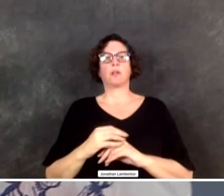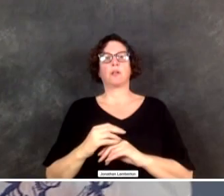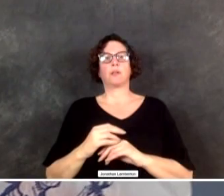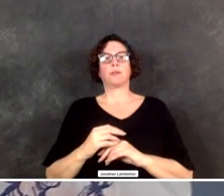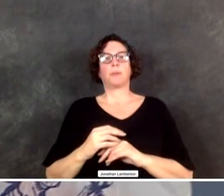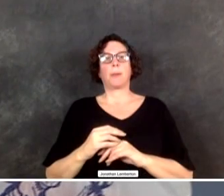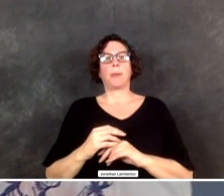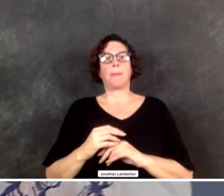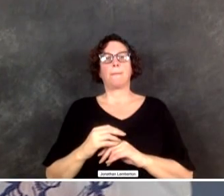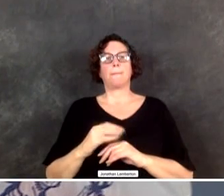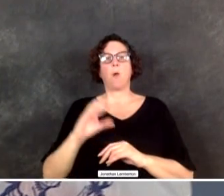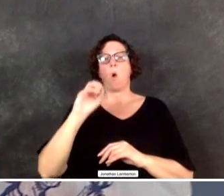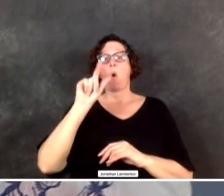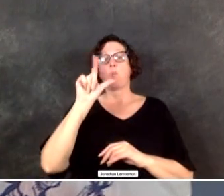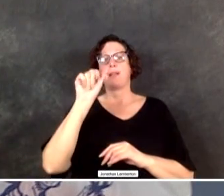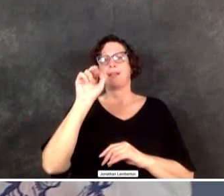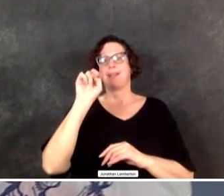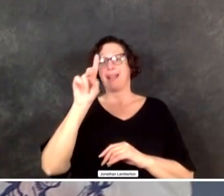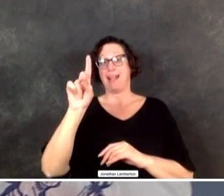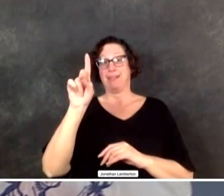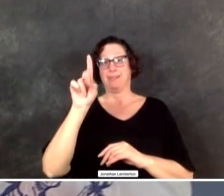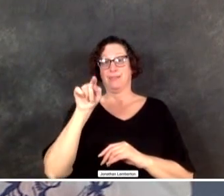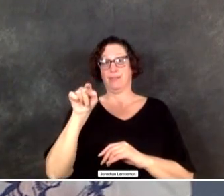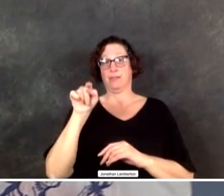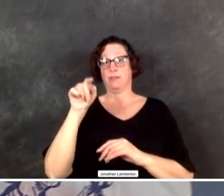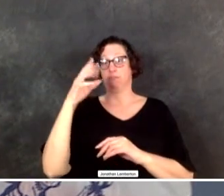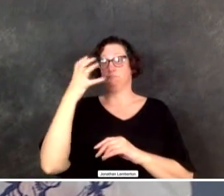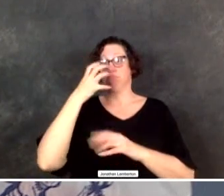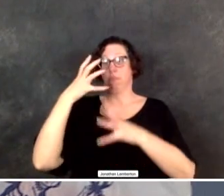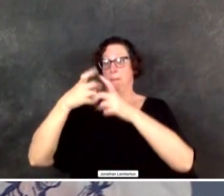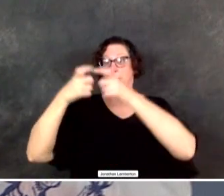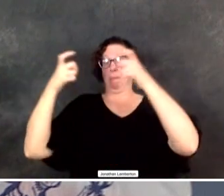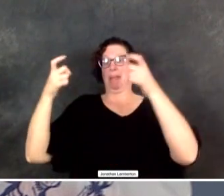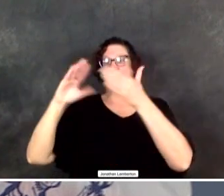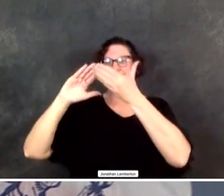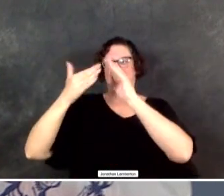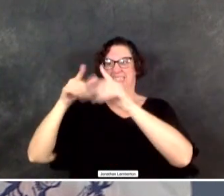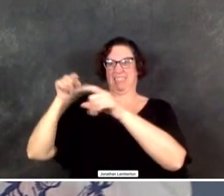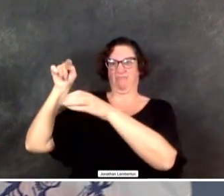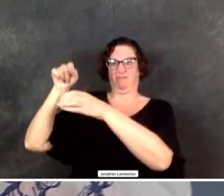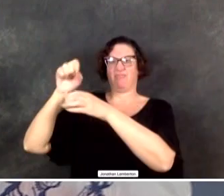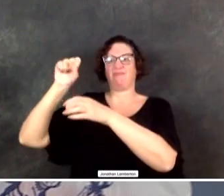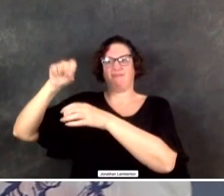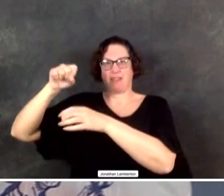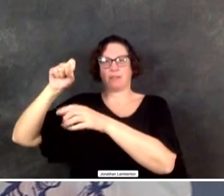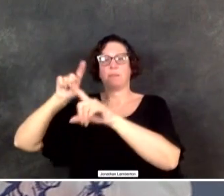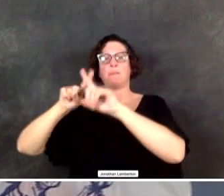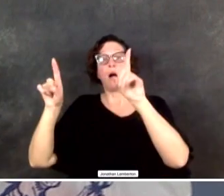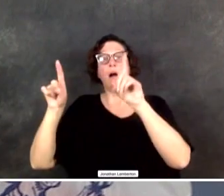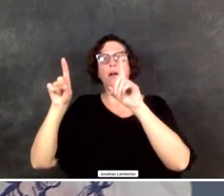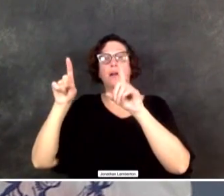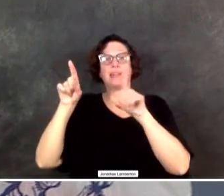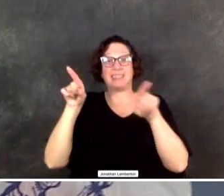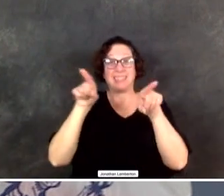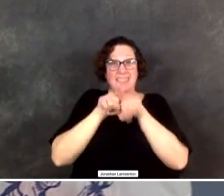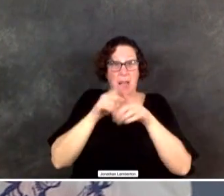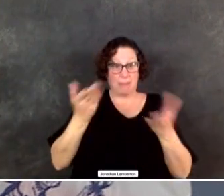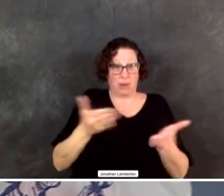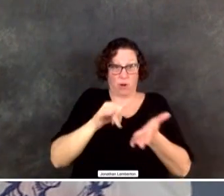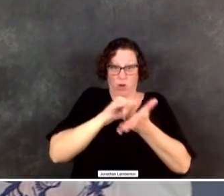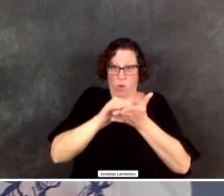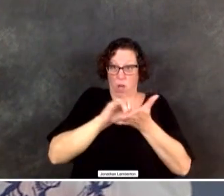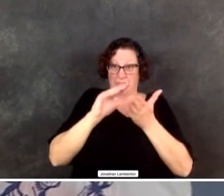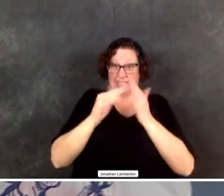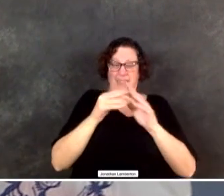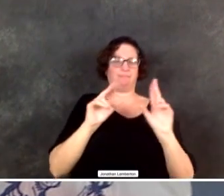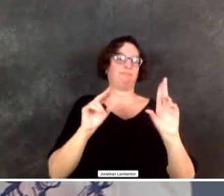city, obviously a big American city, but it's not New York City. It doesn't nowhere near the population of the density we